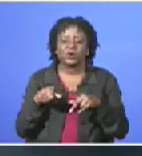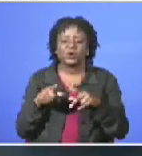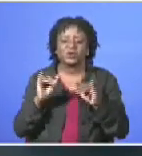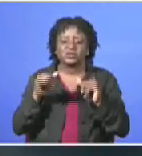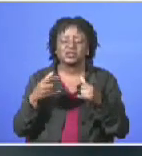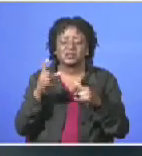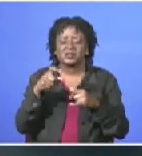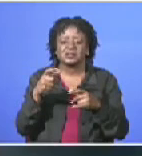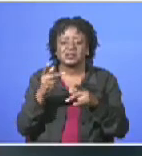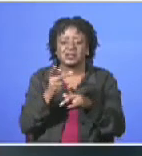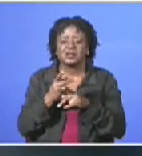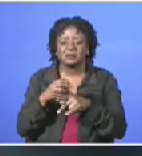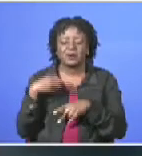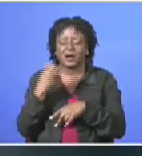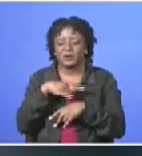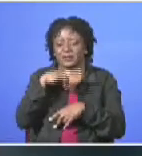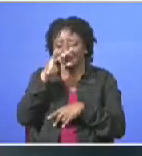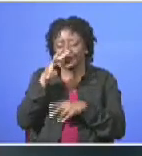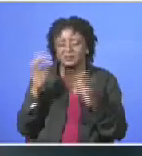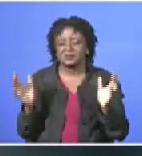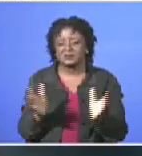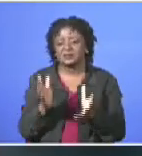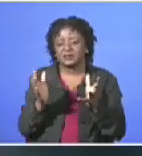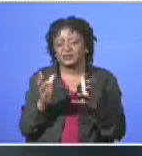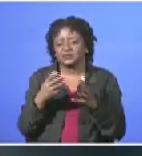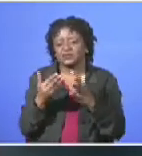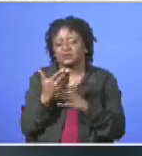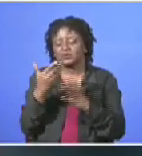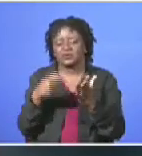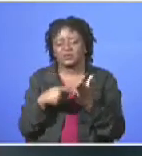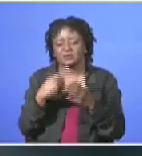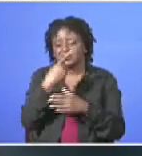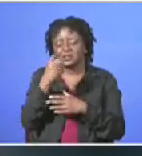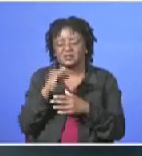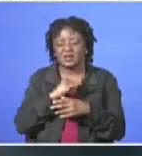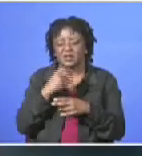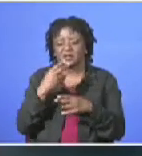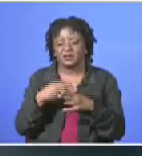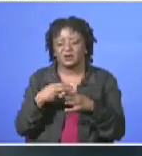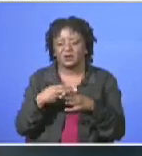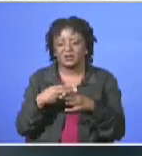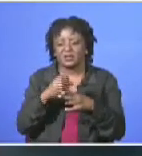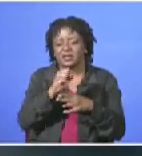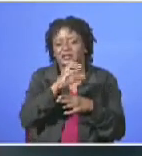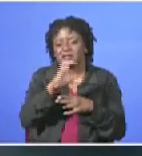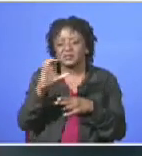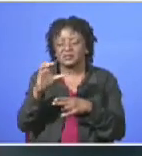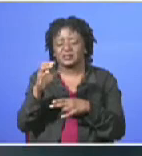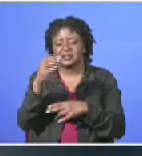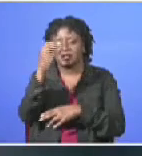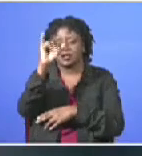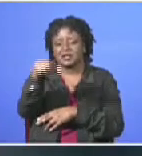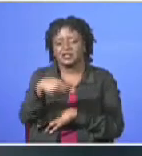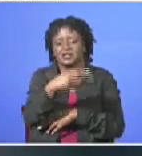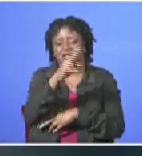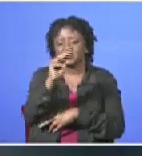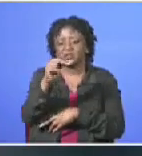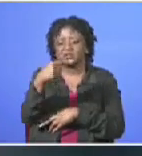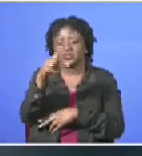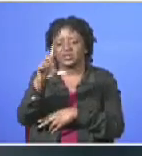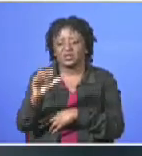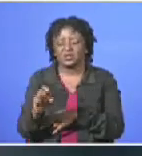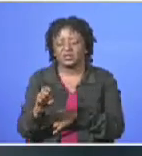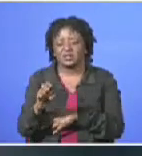just got to keep our kids uplifted through this, because I call the SEC a jungle. And so we're getting ready to go into